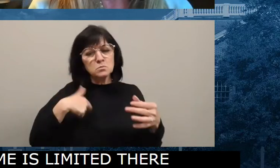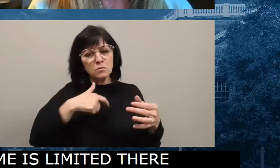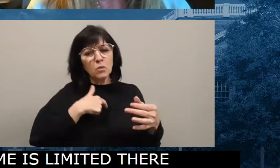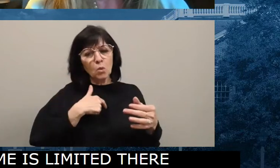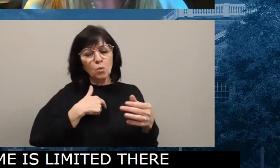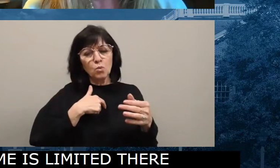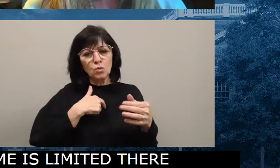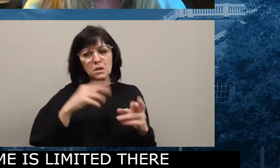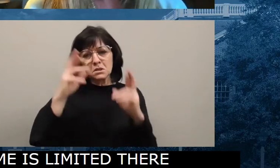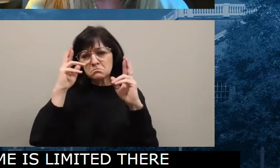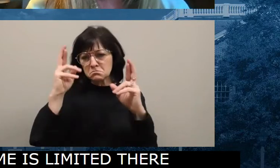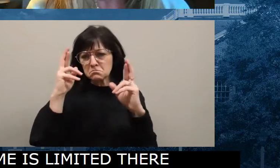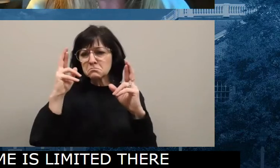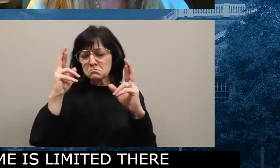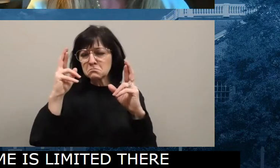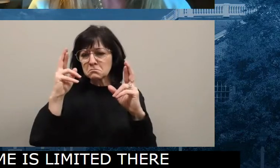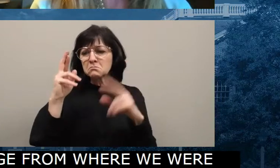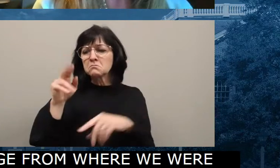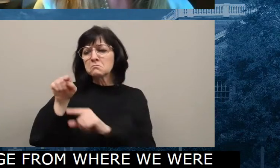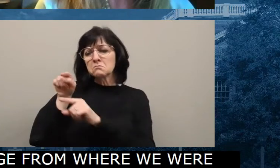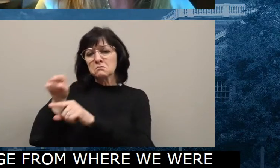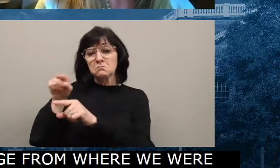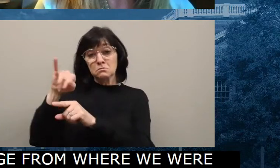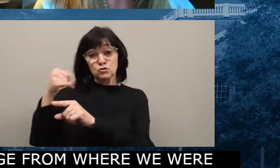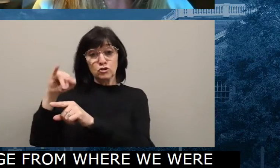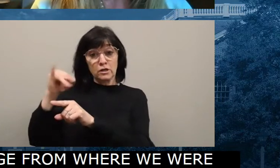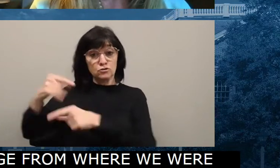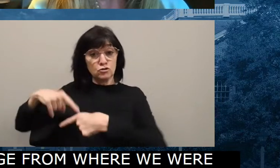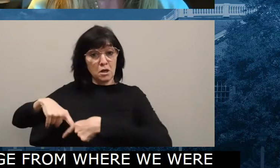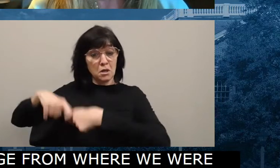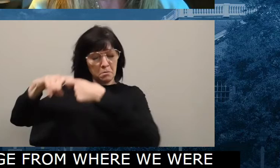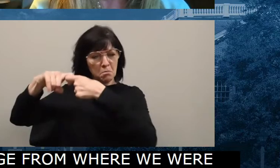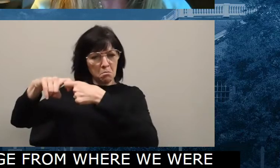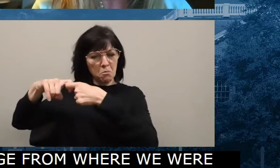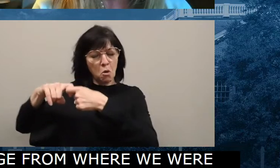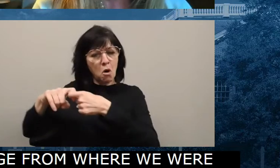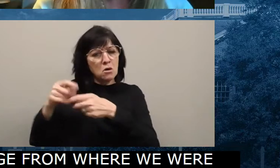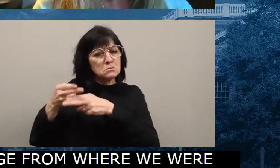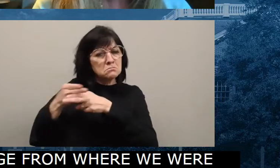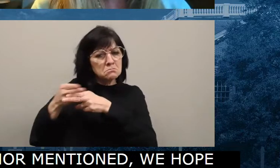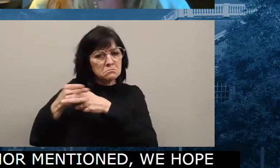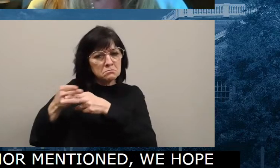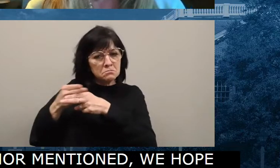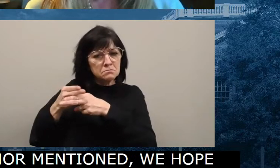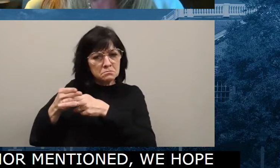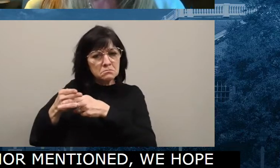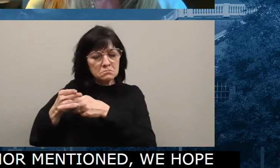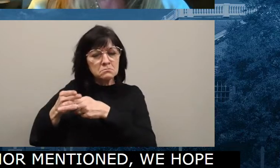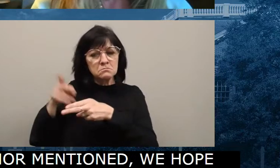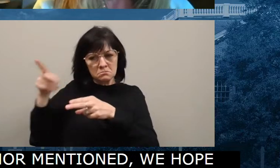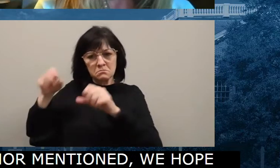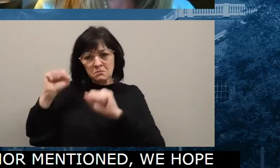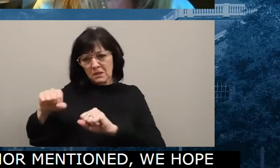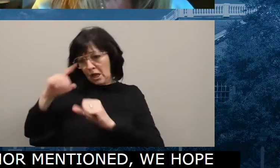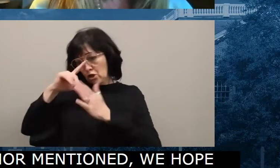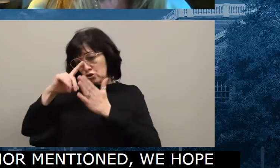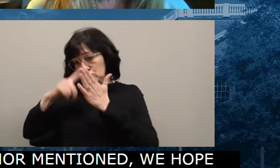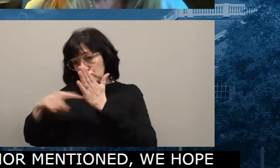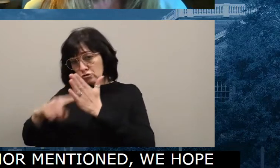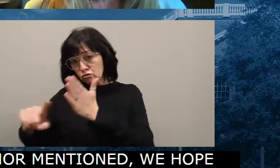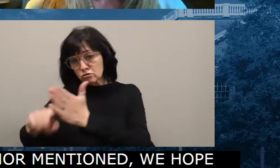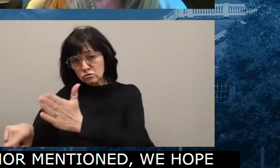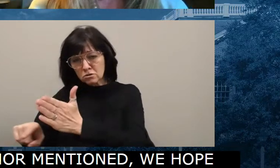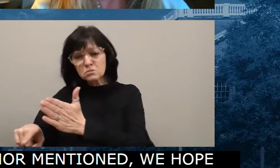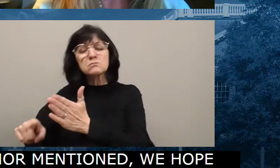is just a temporary safety check so that the Johnson & Johnson vaccine that is in state is vaccine